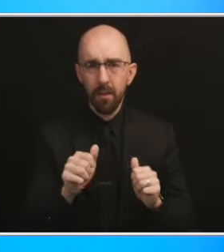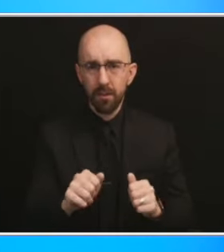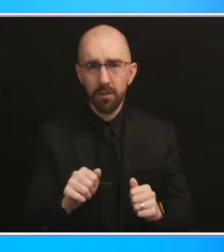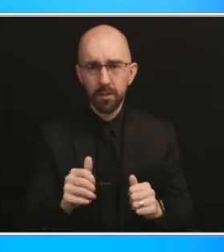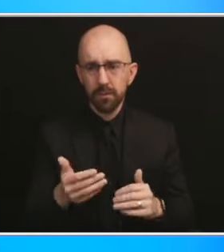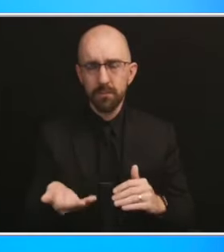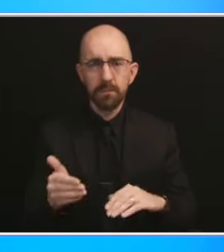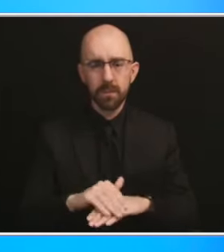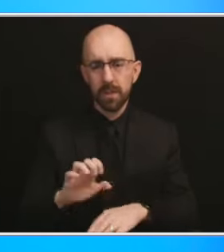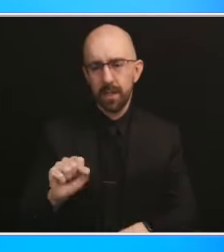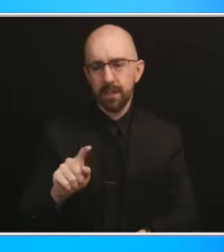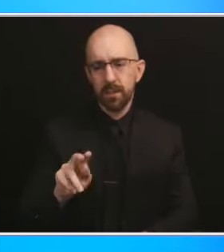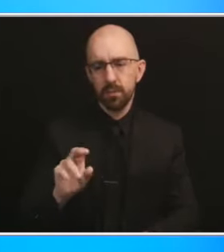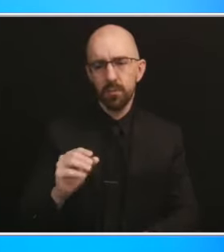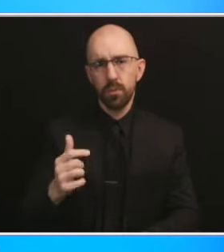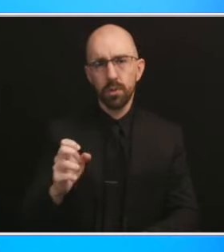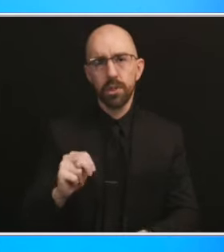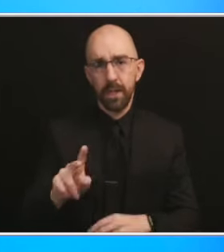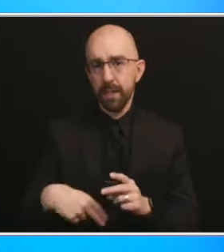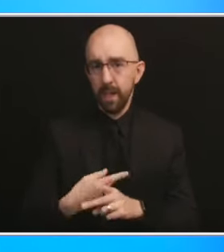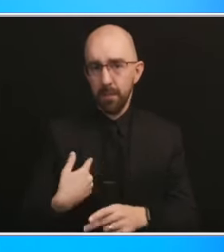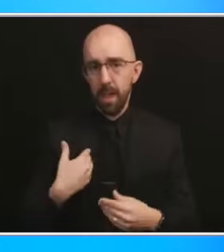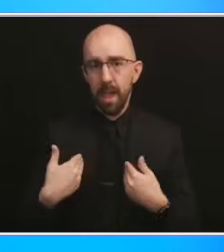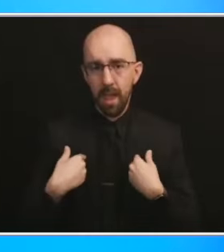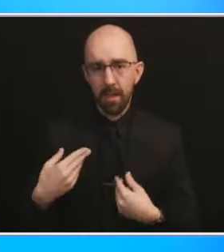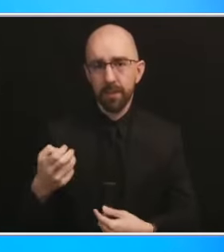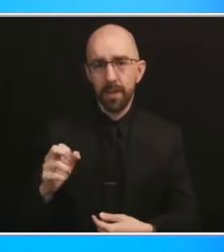estrogen, and that's the type of cancer I had. I had HER2 positive